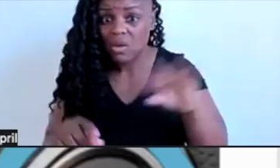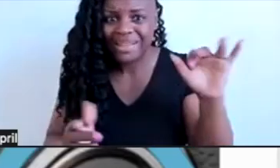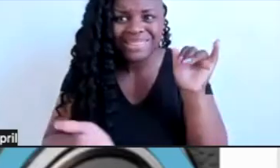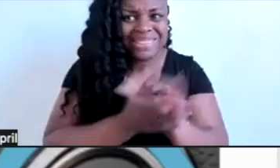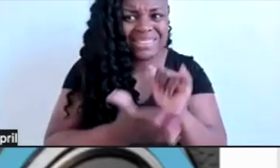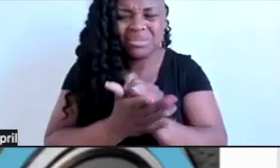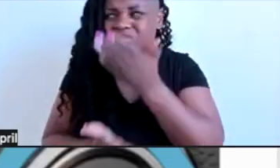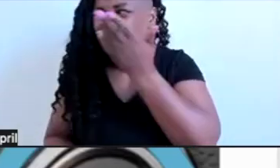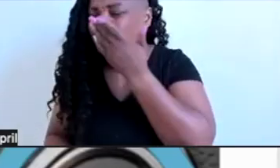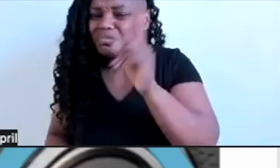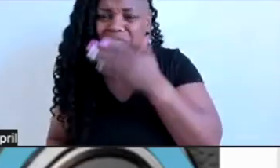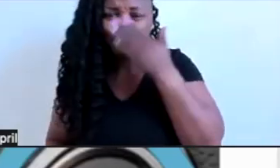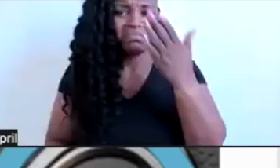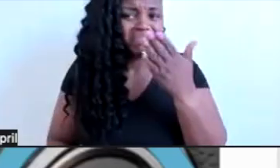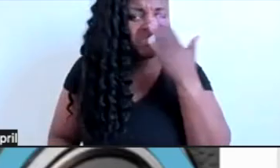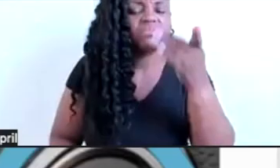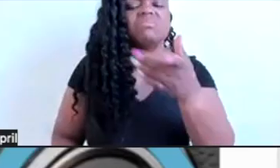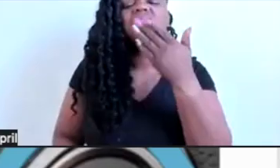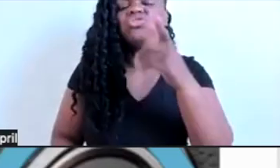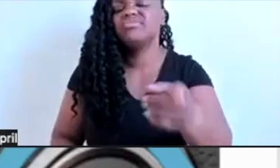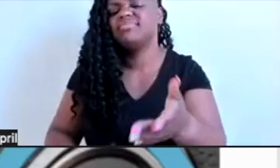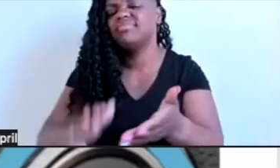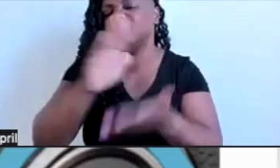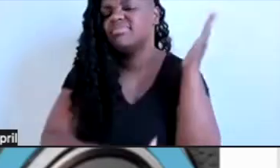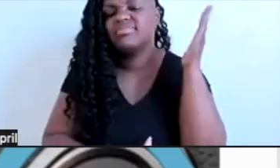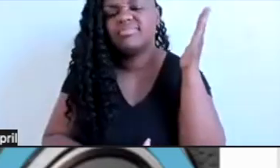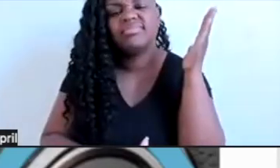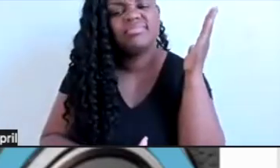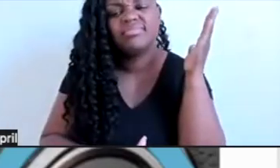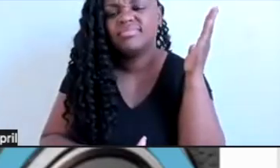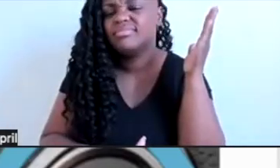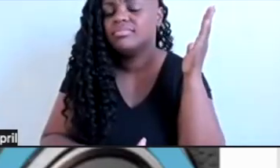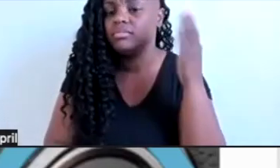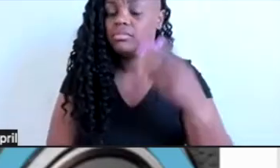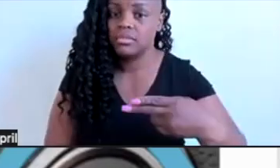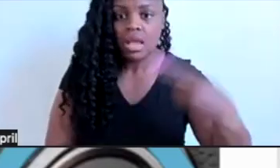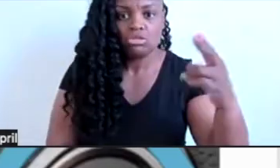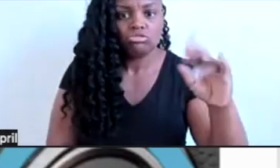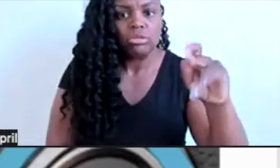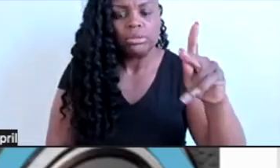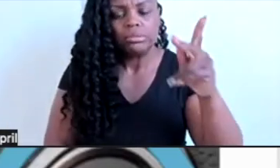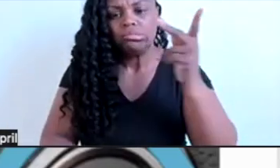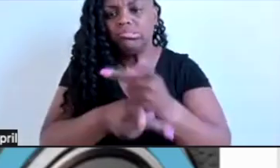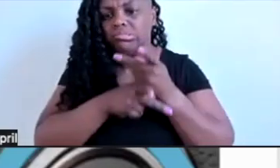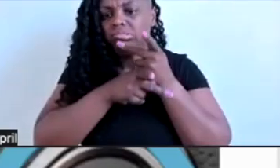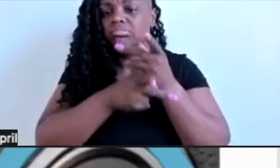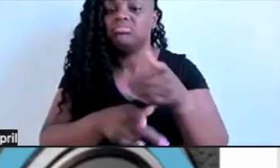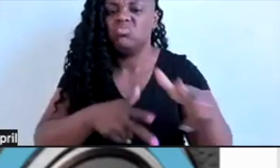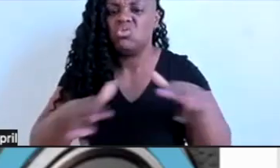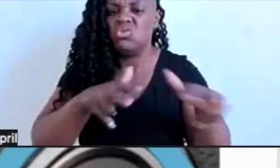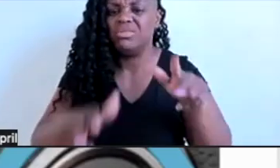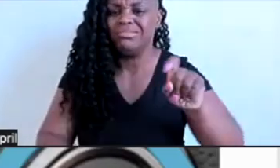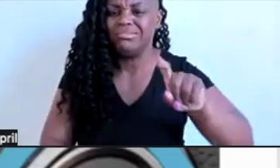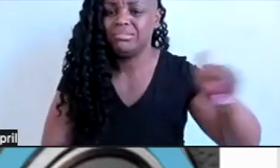leave immediately due to the risk of an explosion. Leave on foot. Starting a car could cause an explosion.